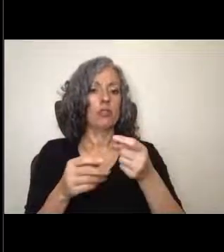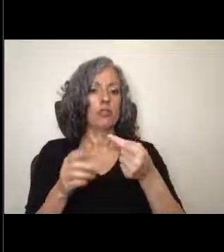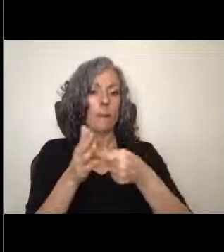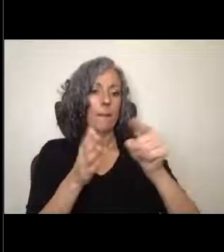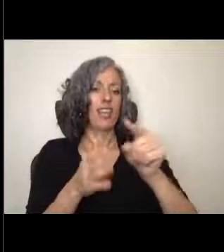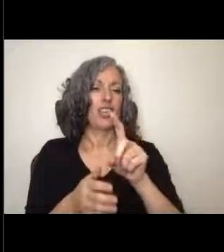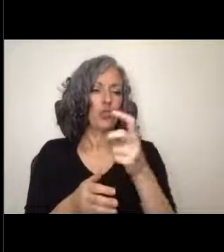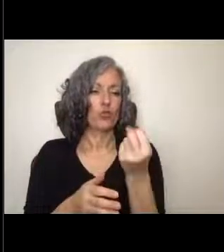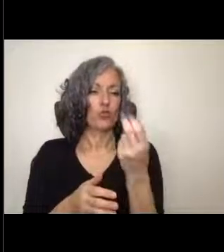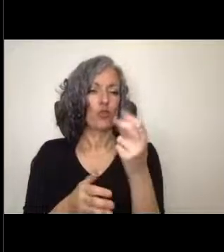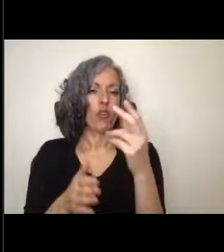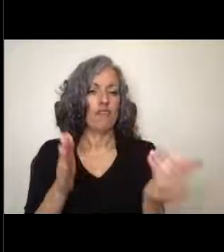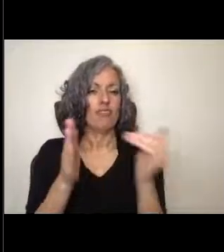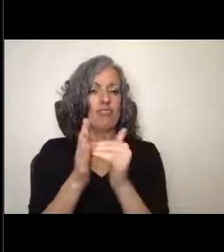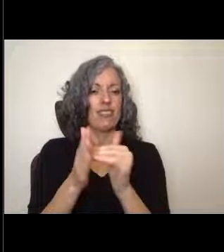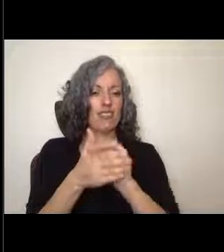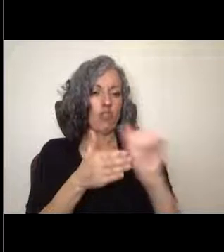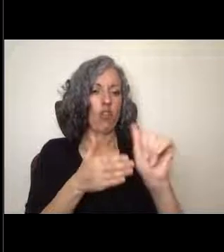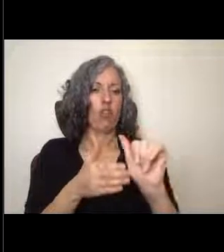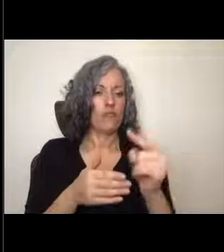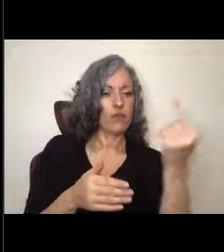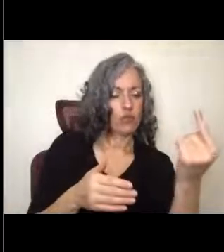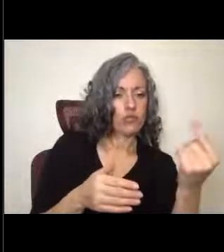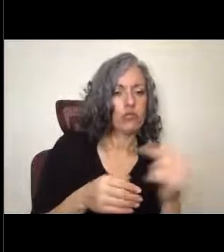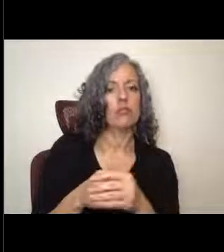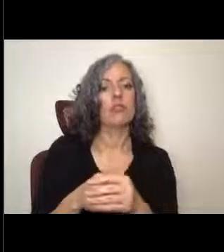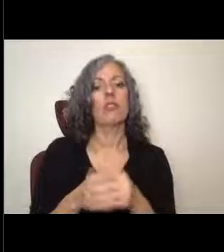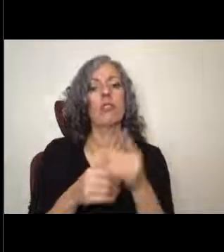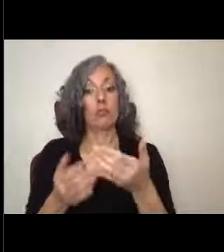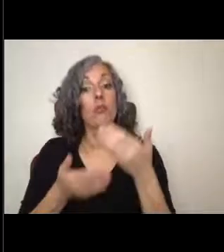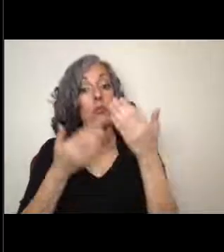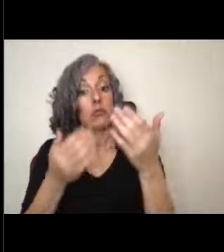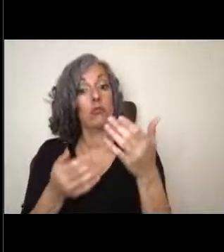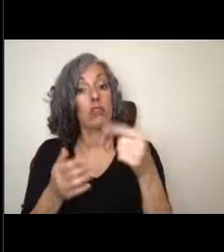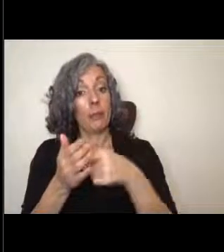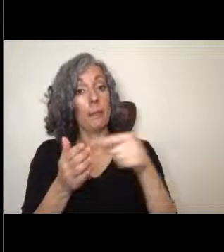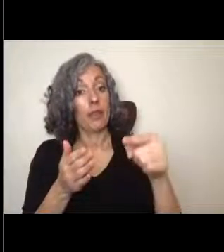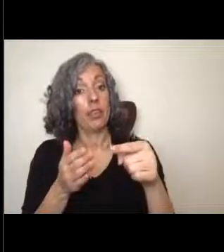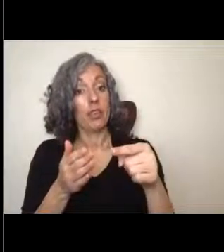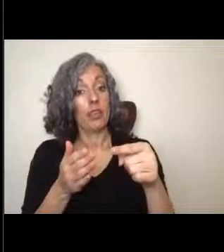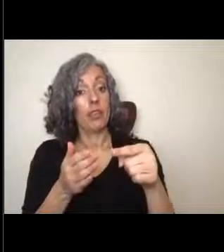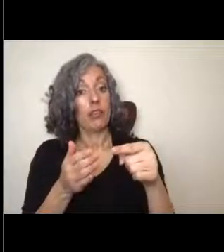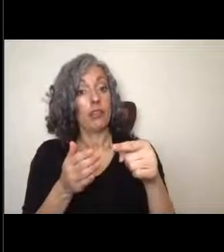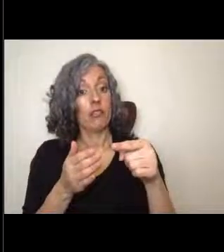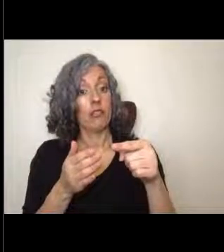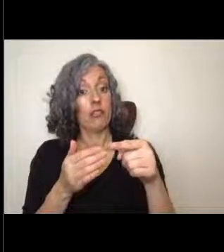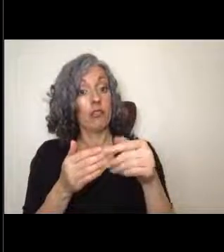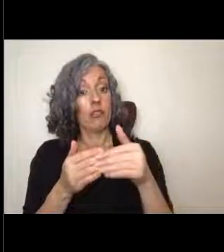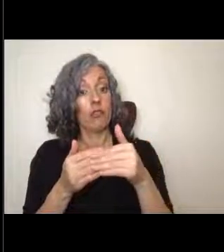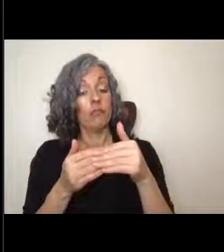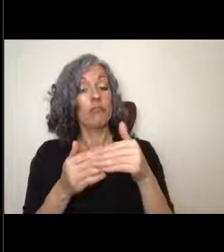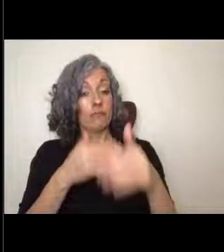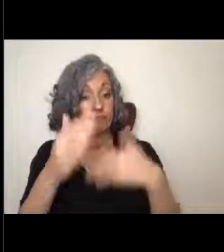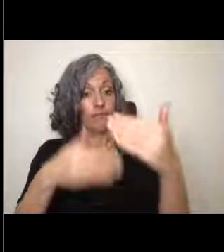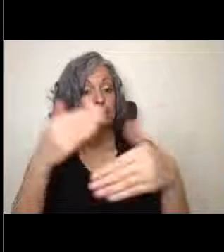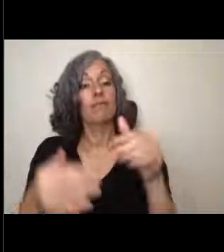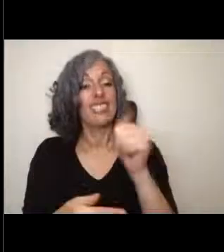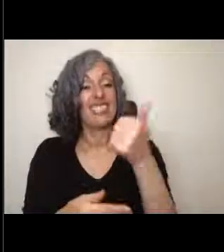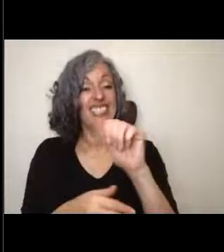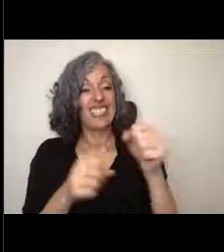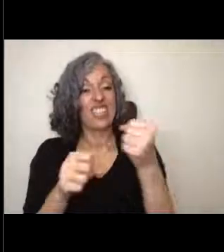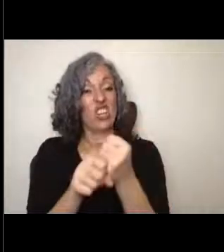item. Caltrans and Hawkins Burger propose the payment of this transaction to be over a 10-year period through an installment contract